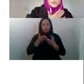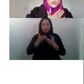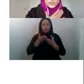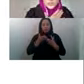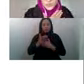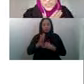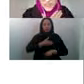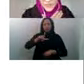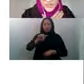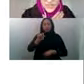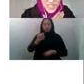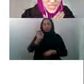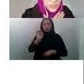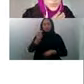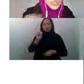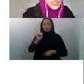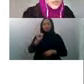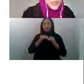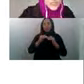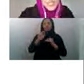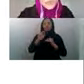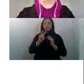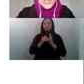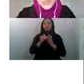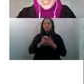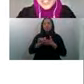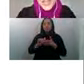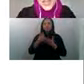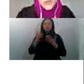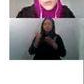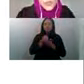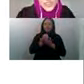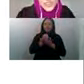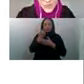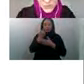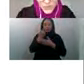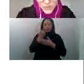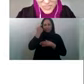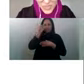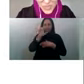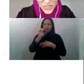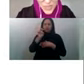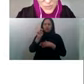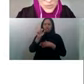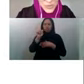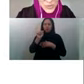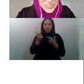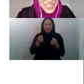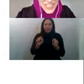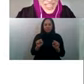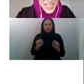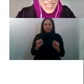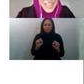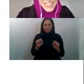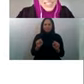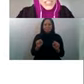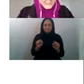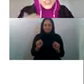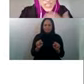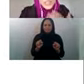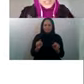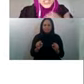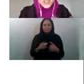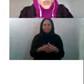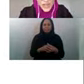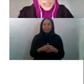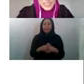raised for corona relief efforts. And with the single largest campaign being 400,000 with penny appeal USA. And again, it